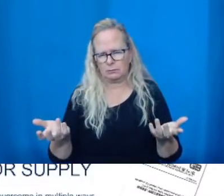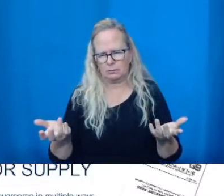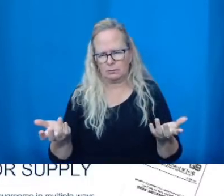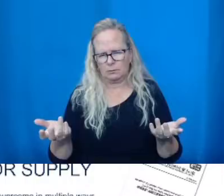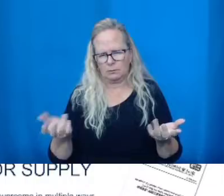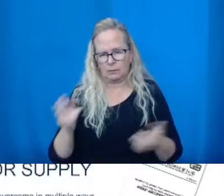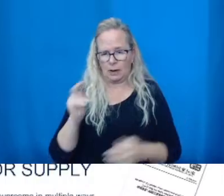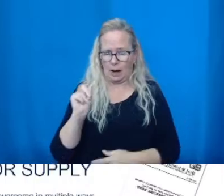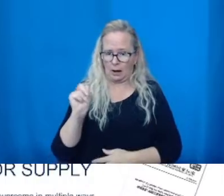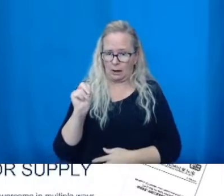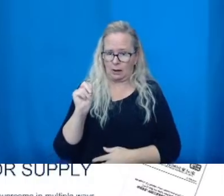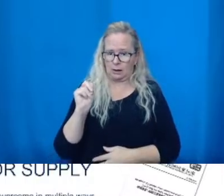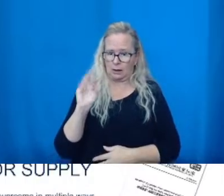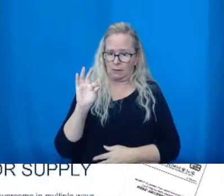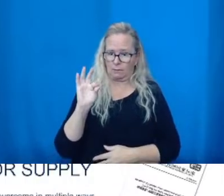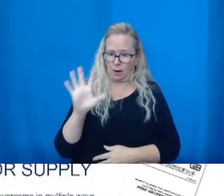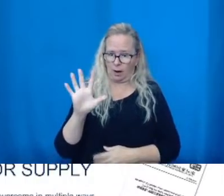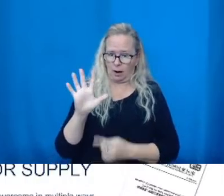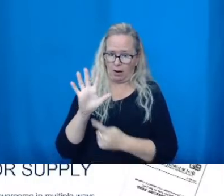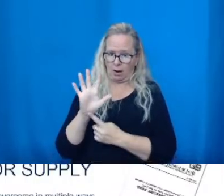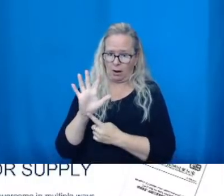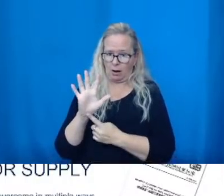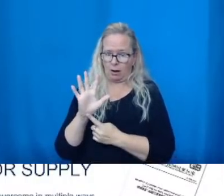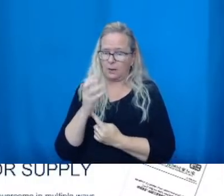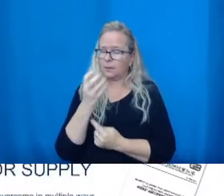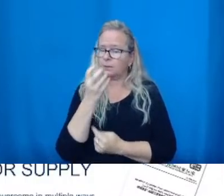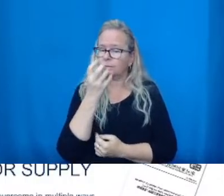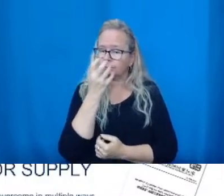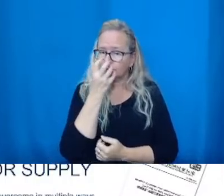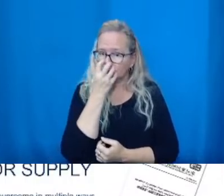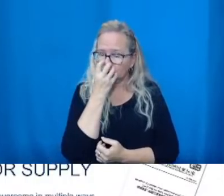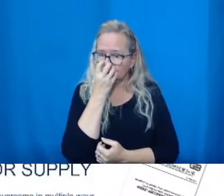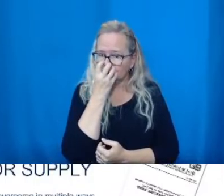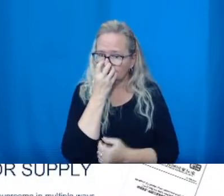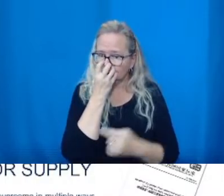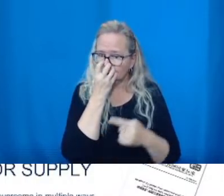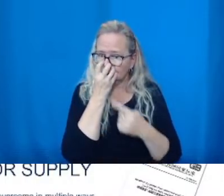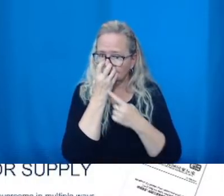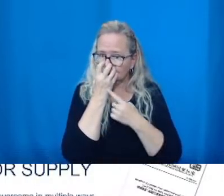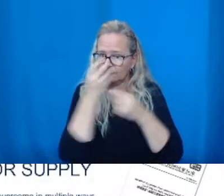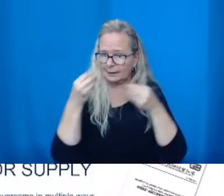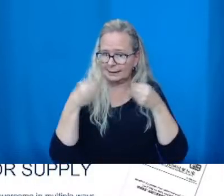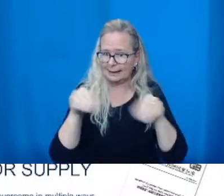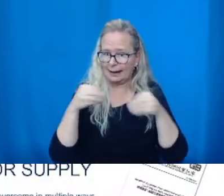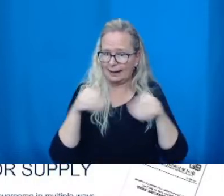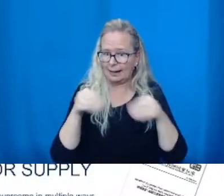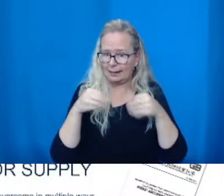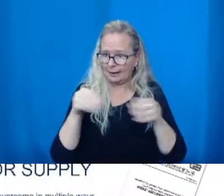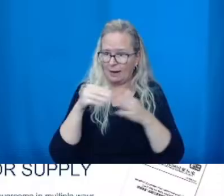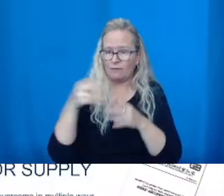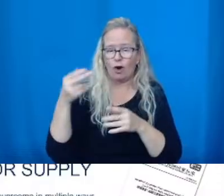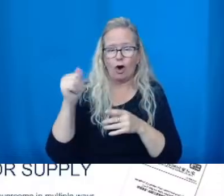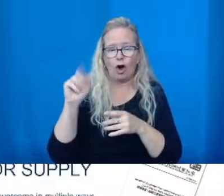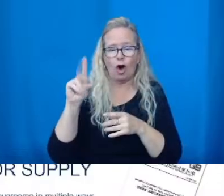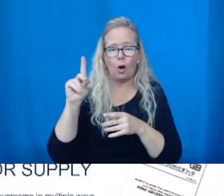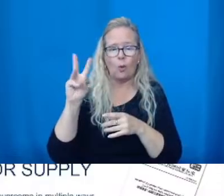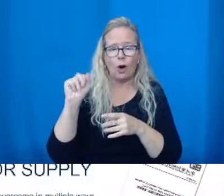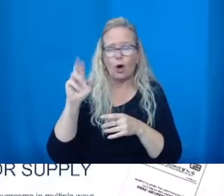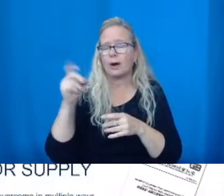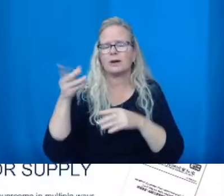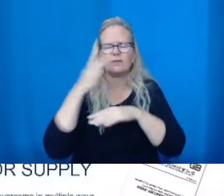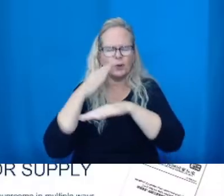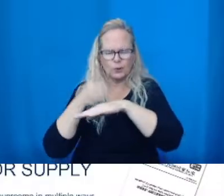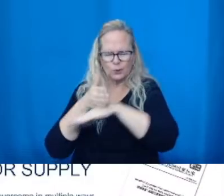used in healthcare because the filtration criteria are exactly the same. And so that's been perhaps a bit of a myth that's been perpetuated,